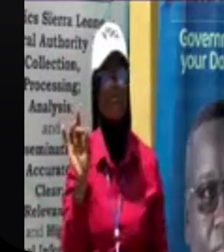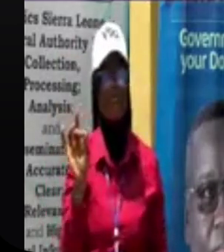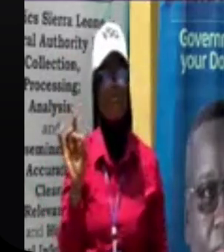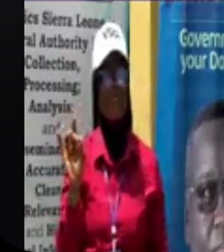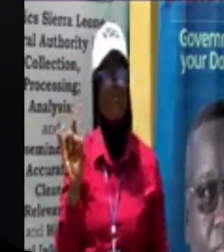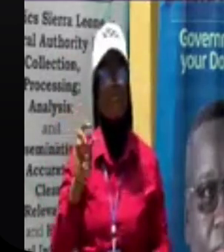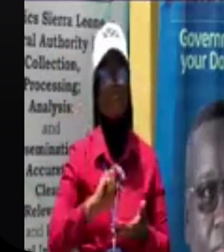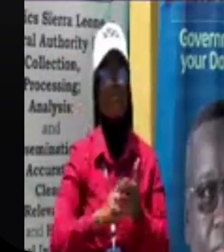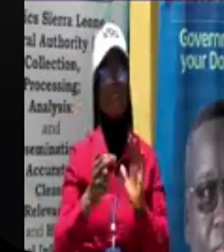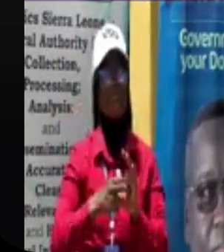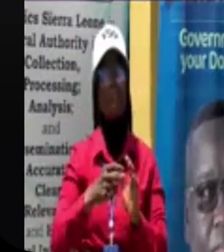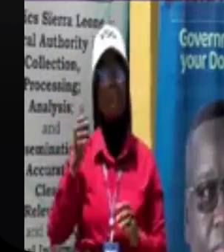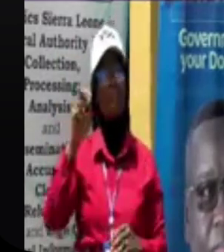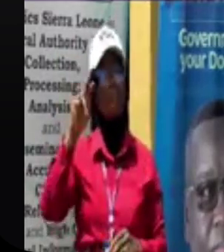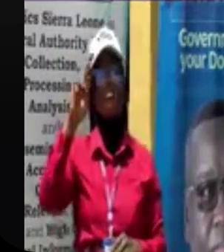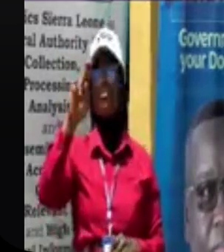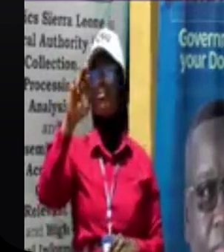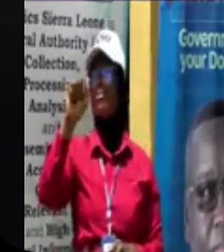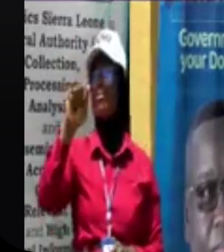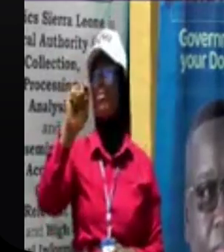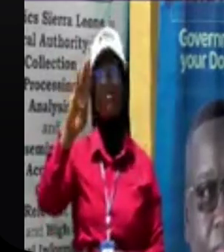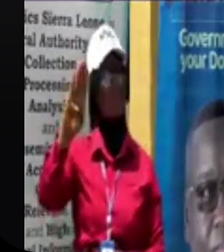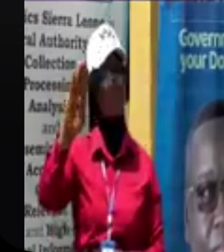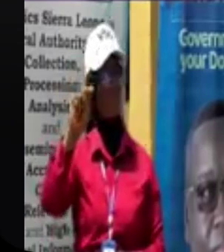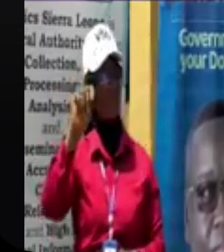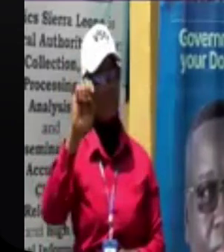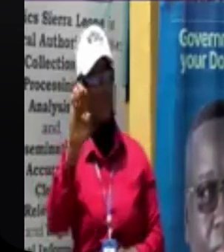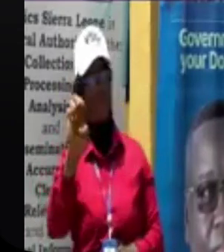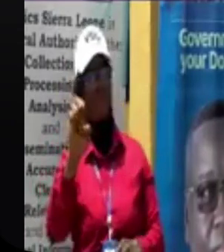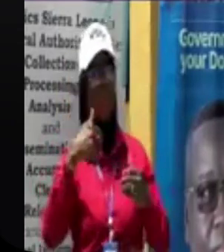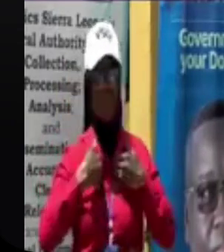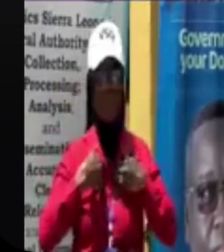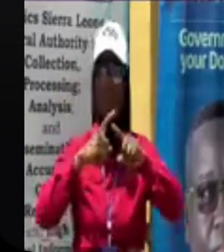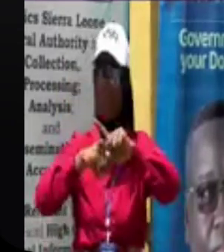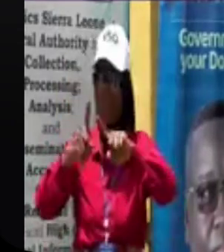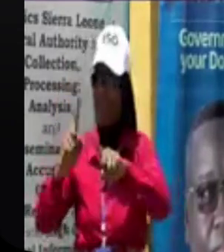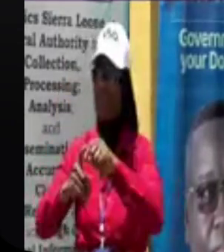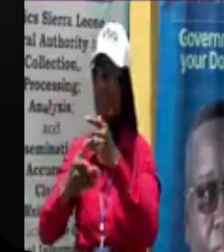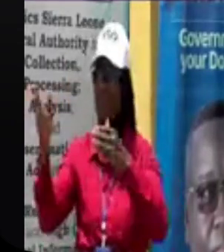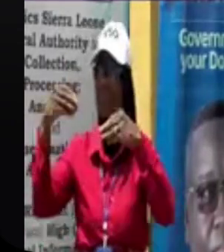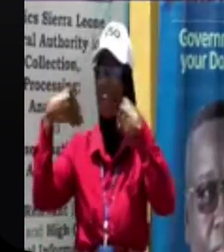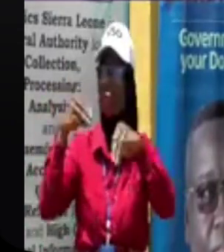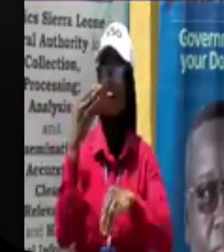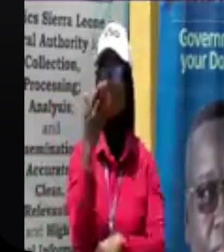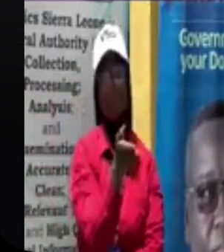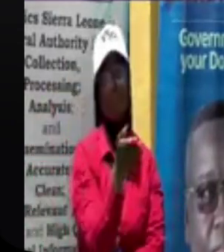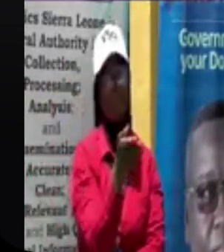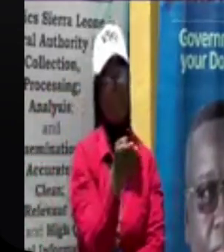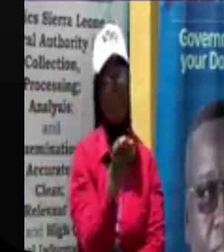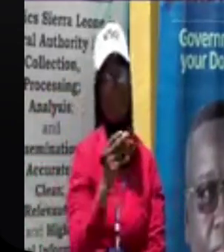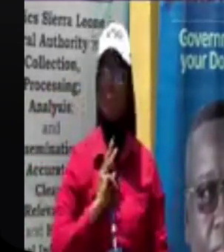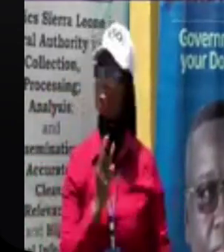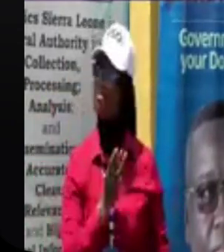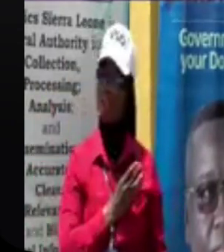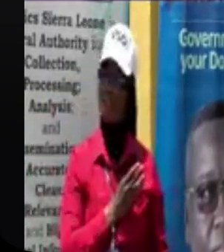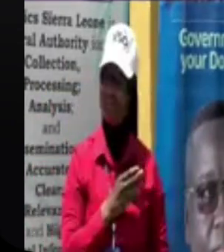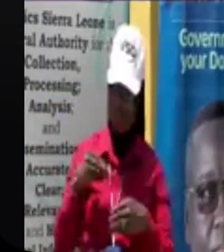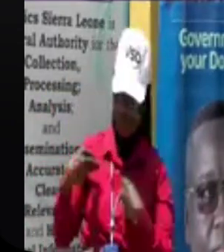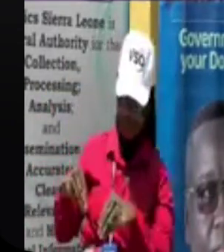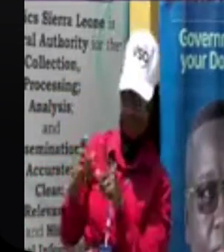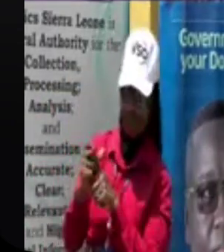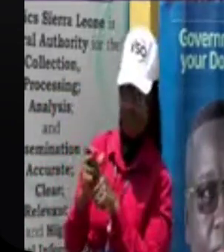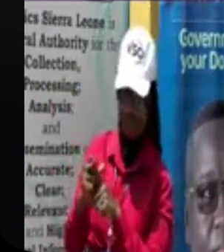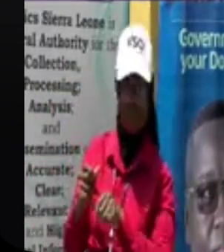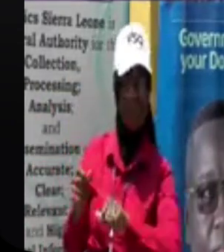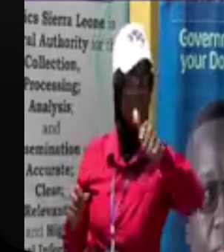call it arbitrage. If you get a price differential next door, you go sell and day. If we Salone no one let us sell that rest